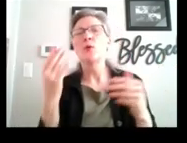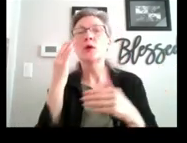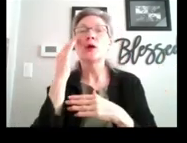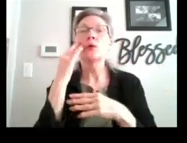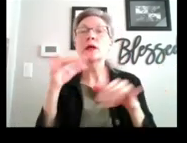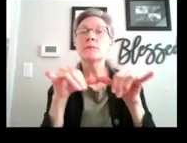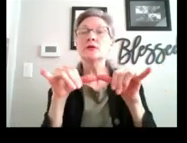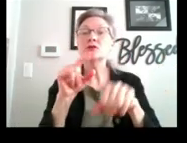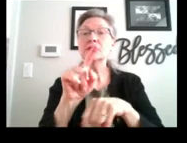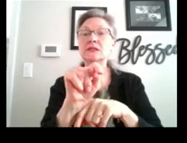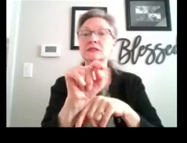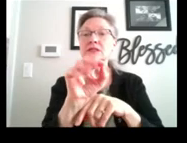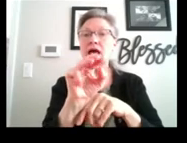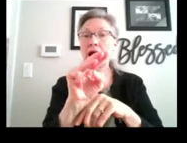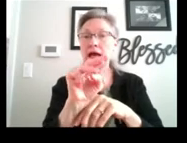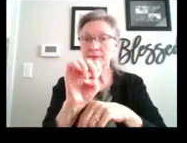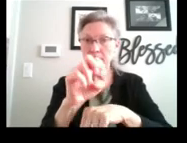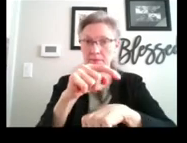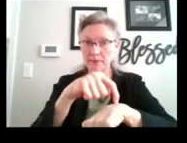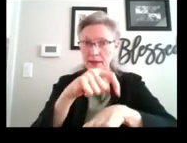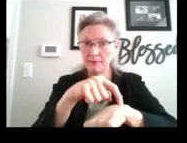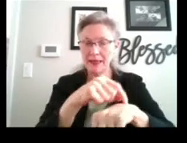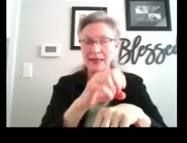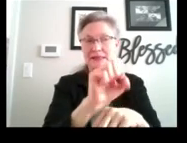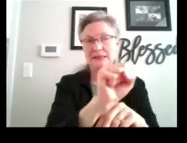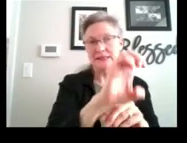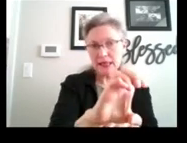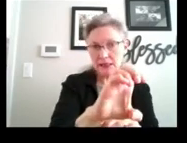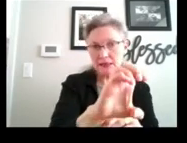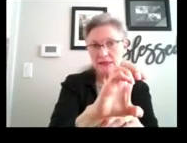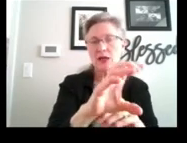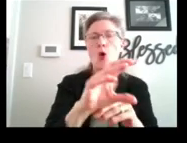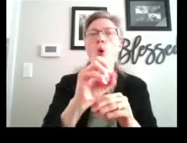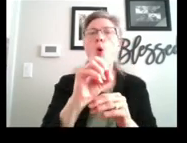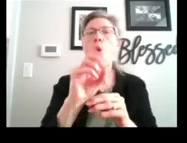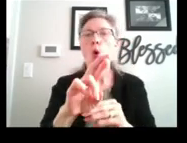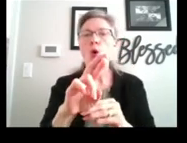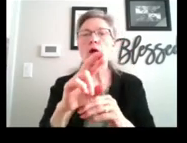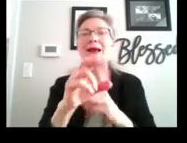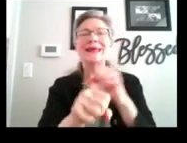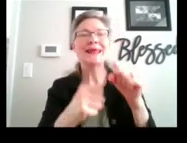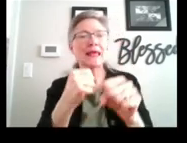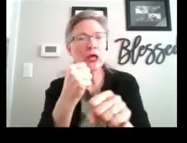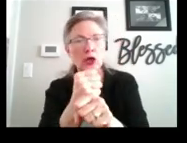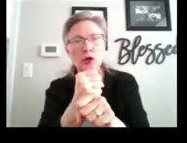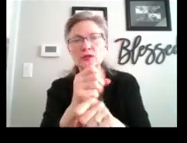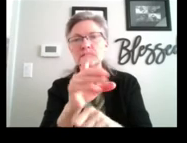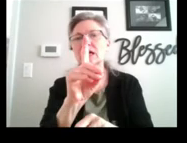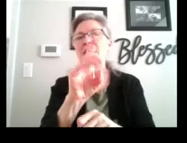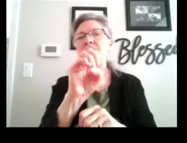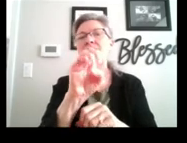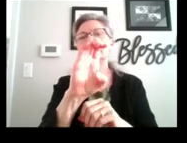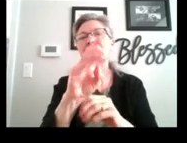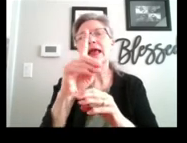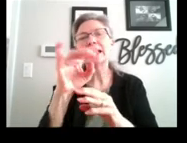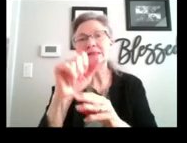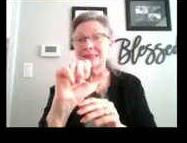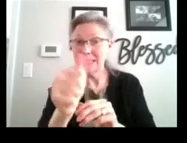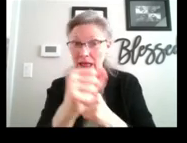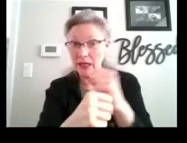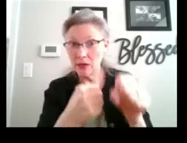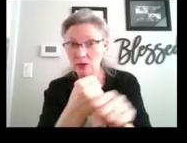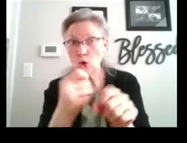measure time in something as small as seconds, and we can measure it in years or decades or even bigger, right?